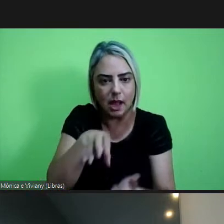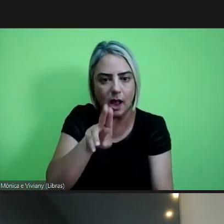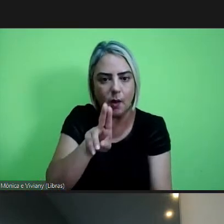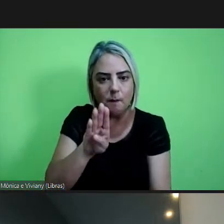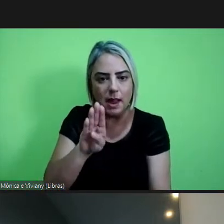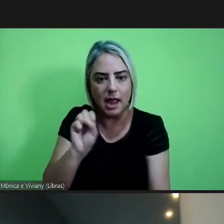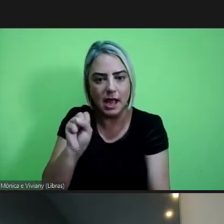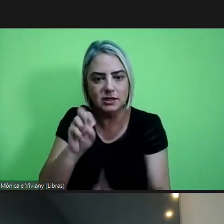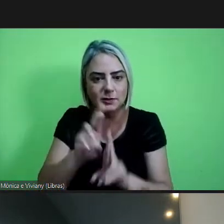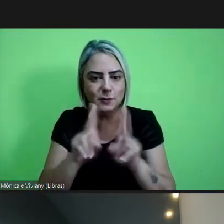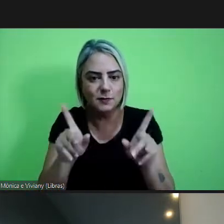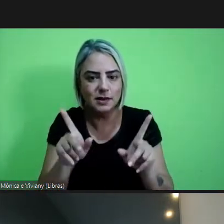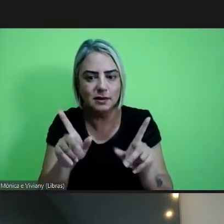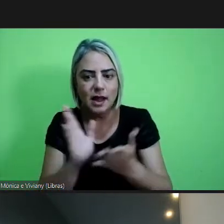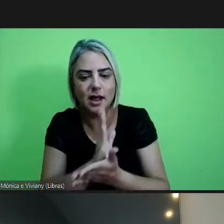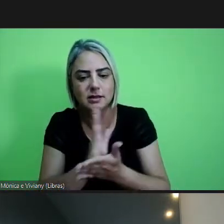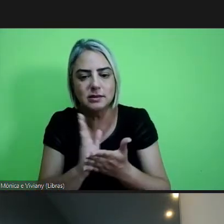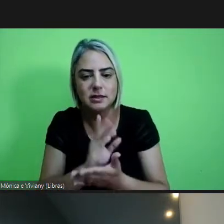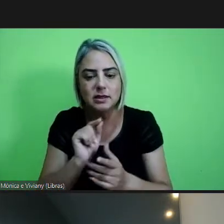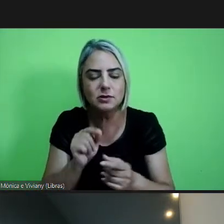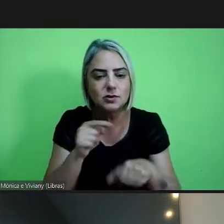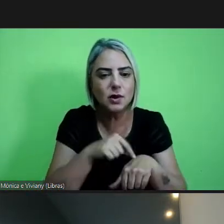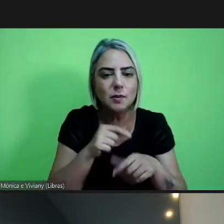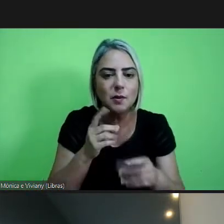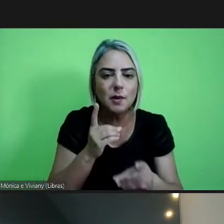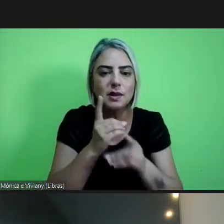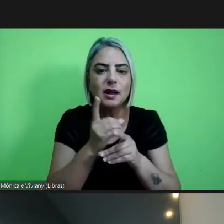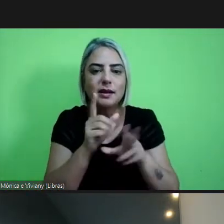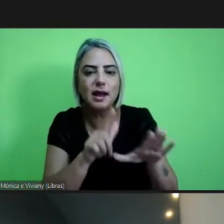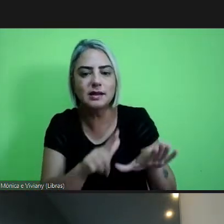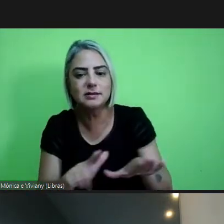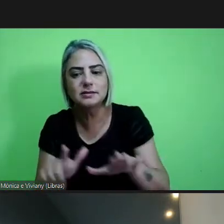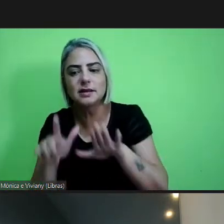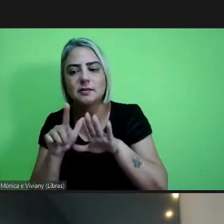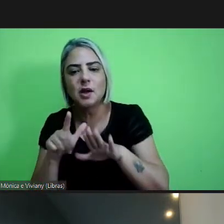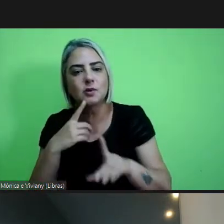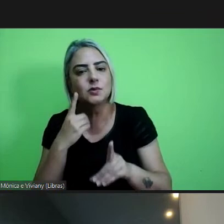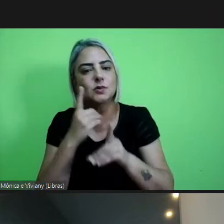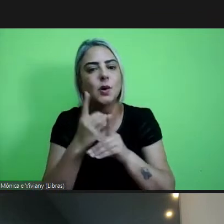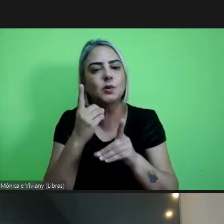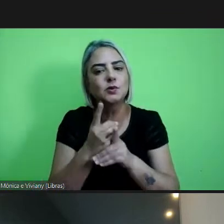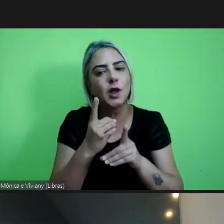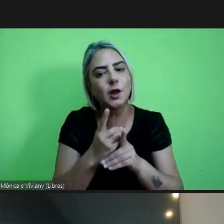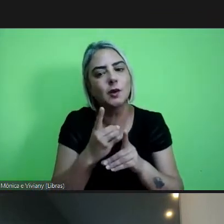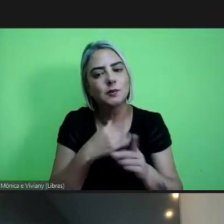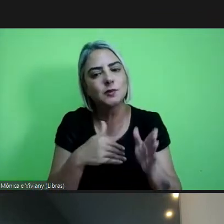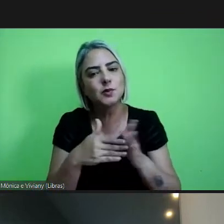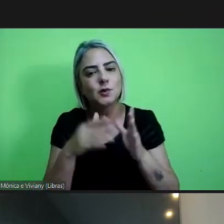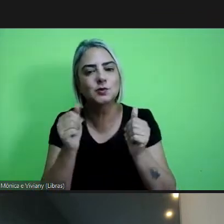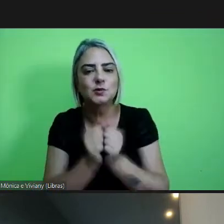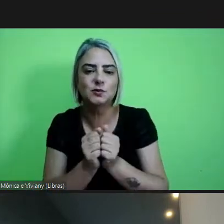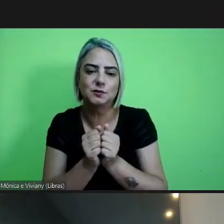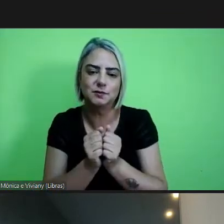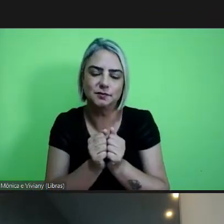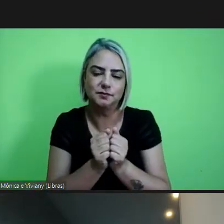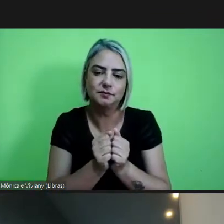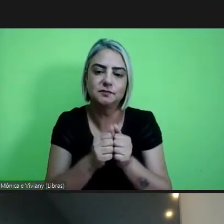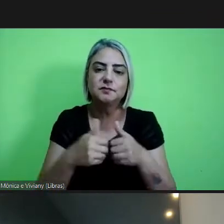in 3 basic health clinics, health units, that's the only moment that we can